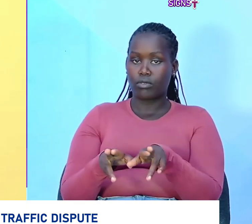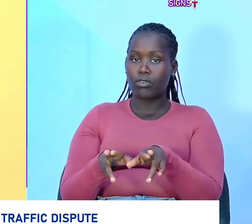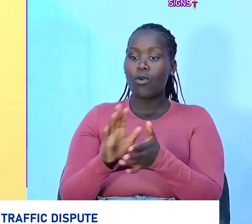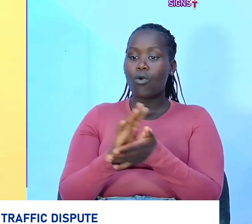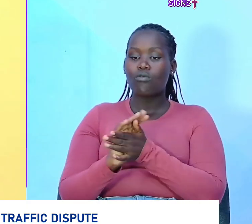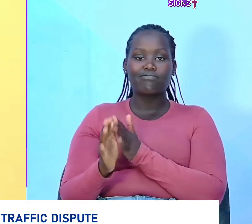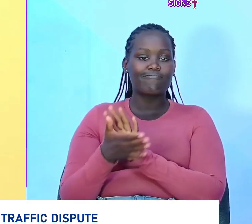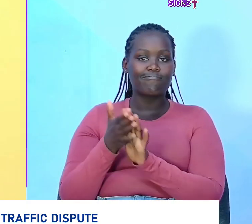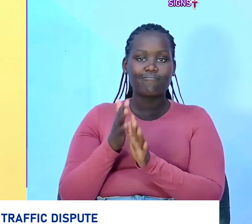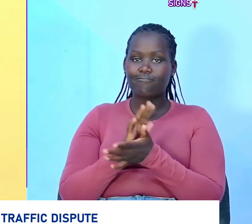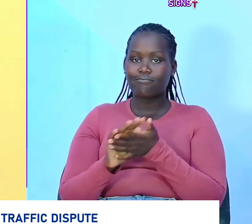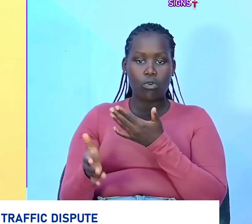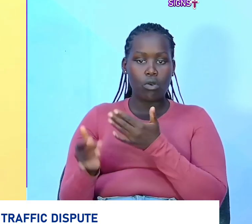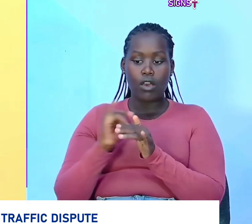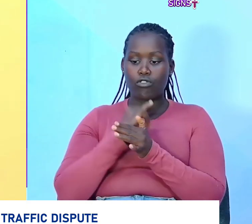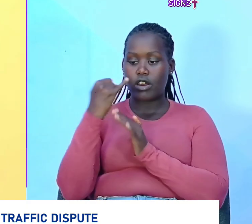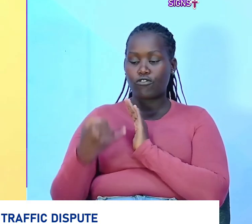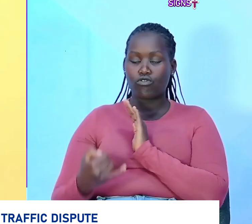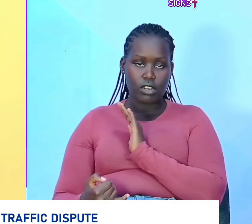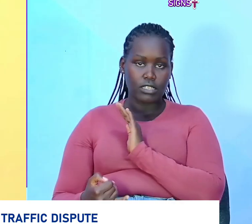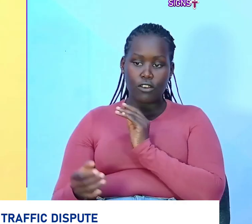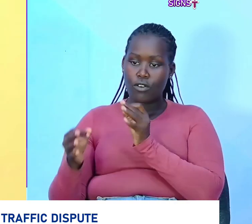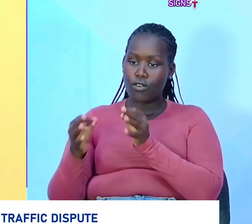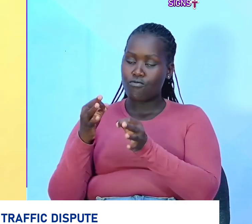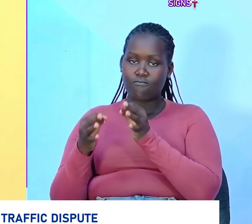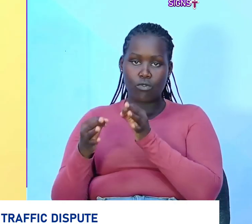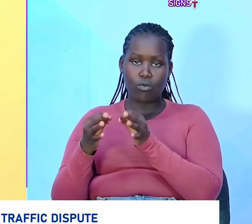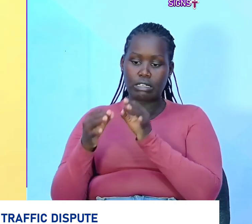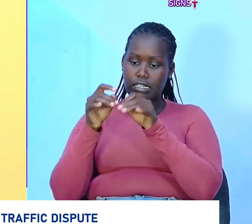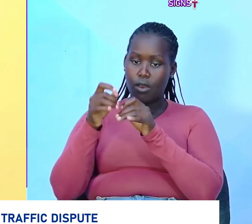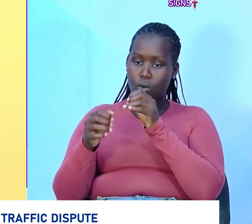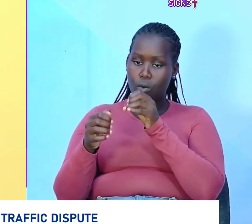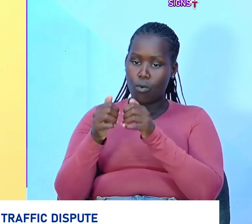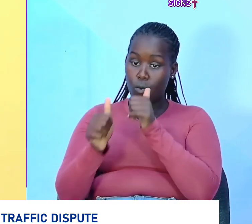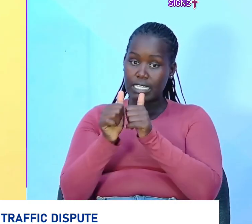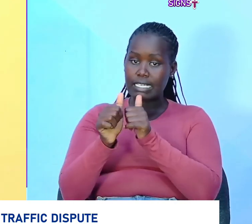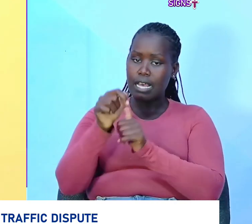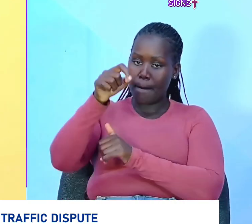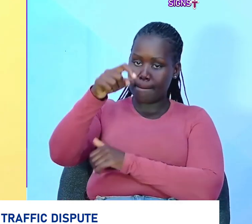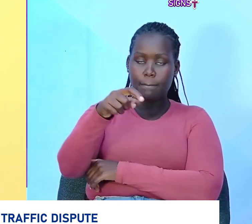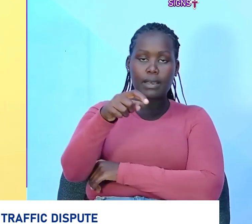without insurance, which is a necessity for any vehicle to be on the road,